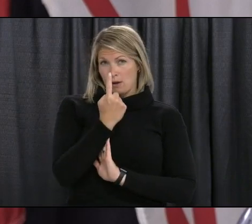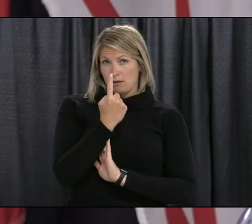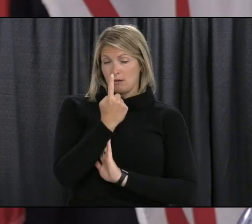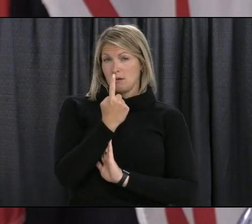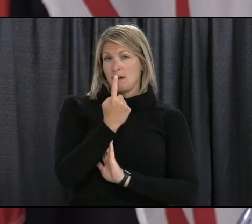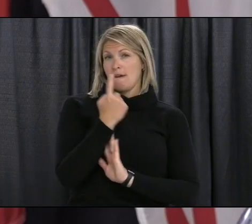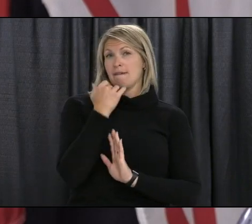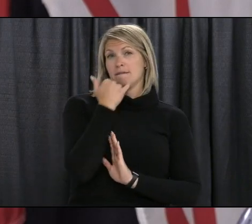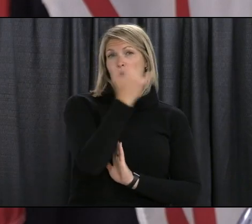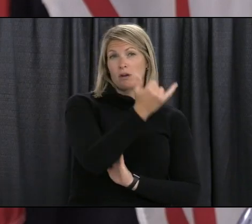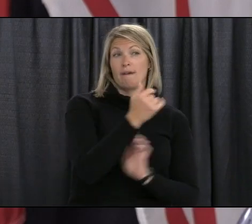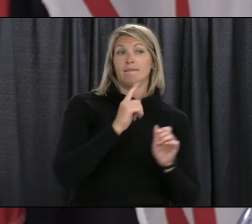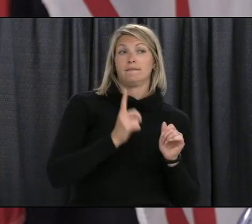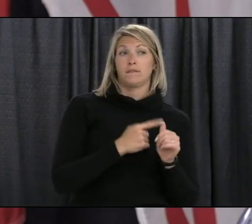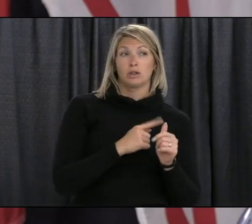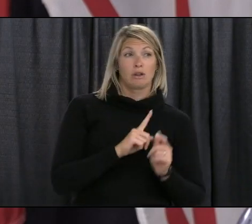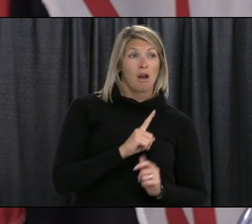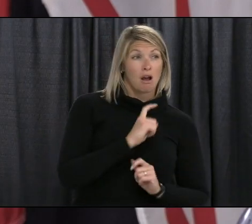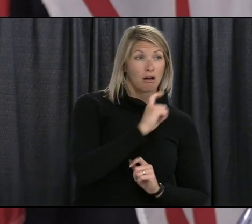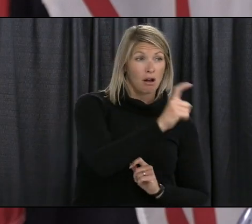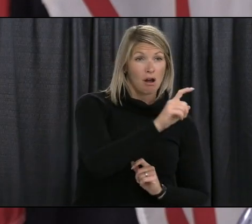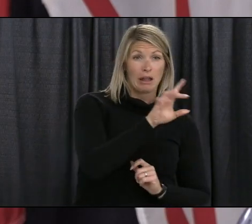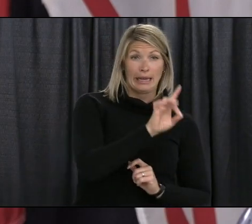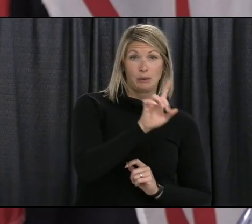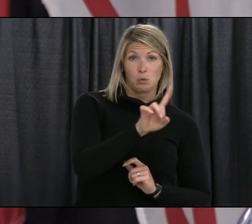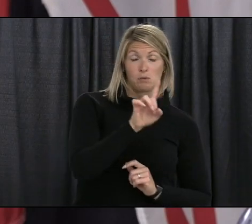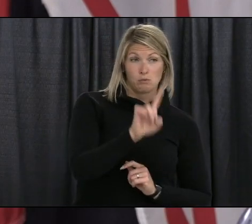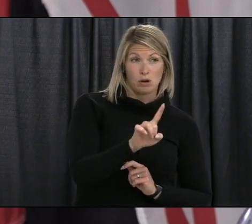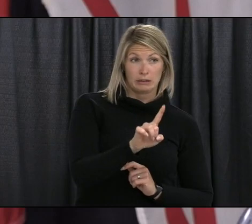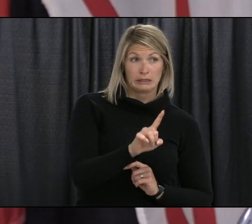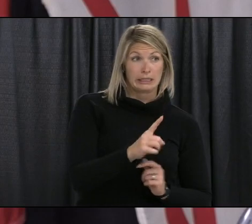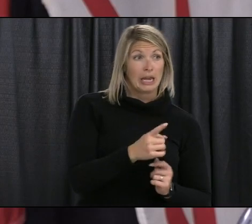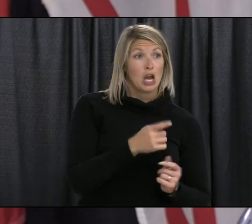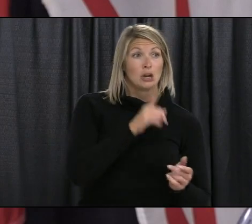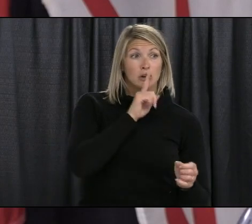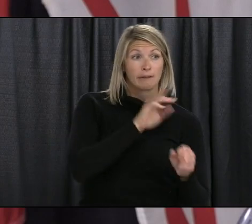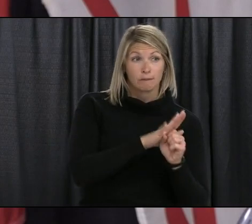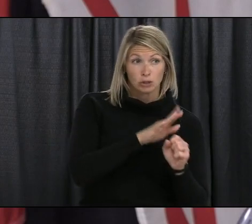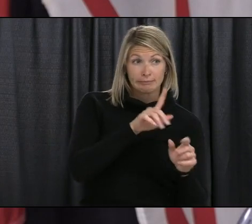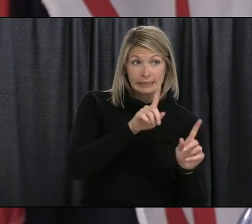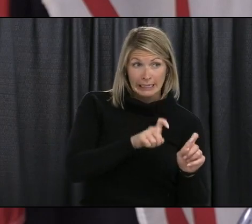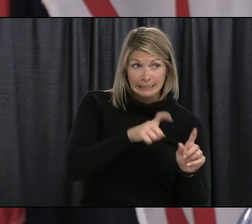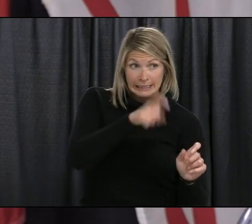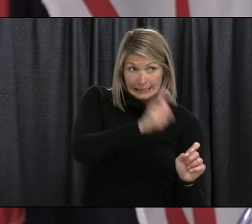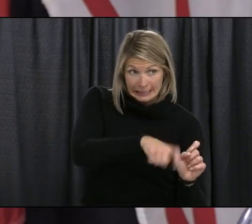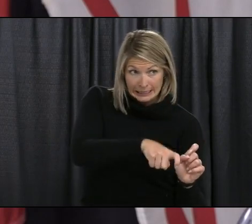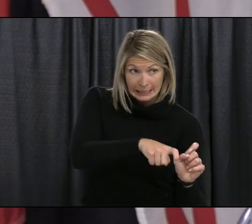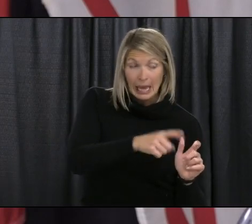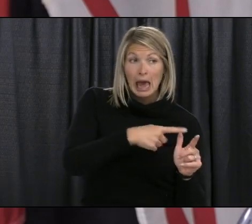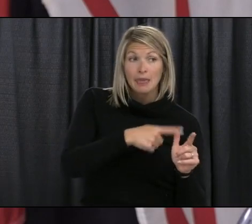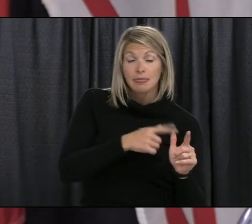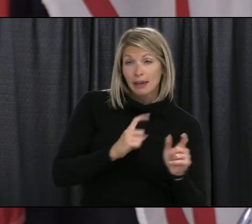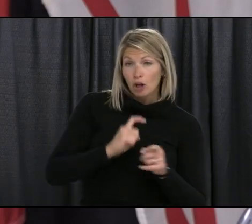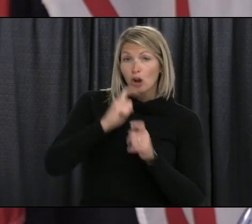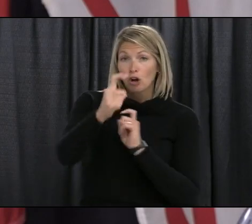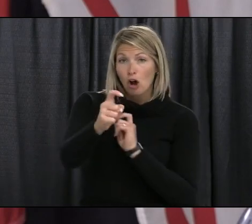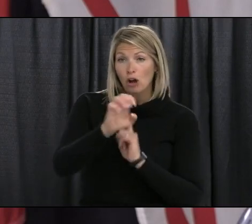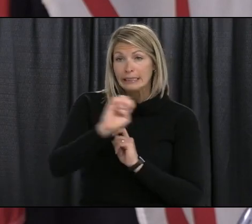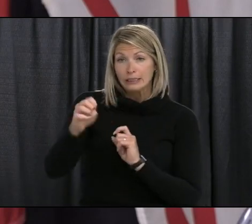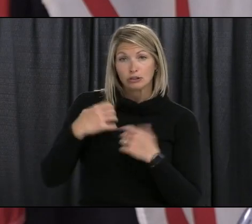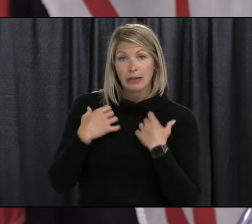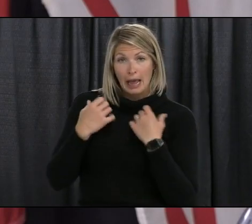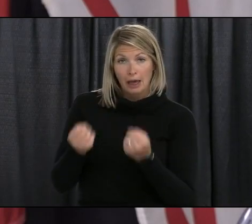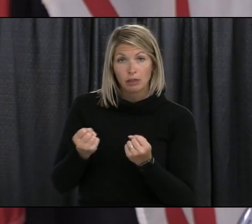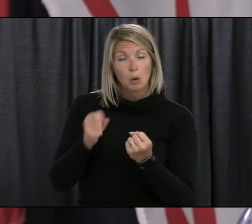to see if you need the test, and the other one to the regional health authority to organize the test. I can't speak to a specific there,